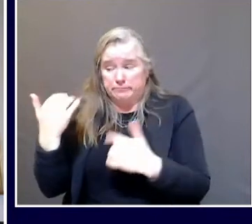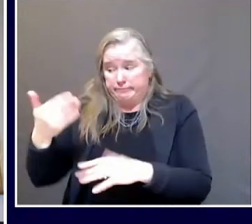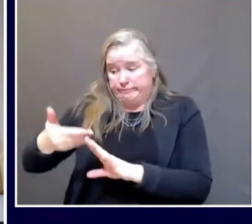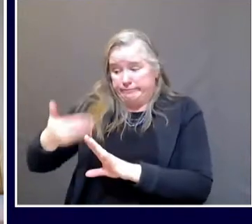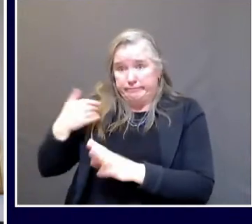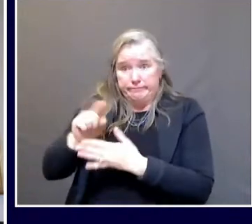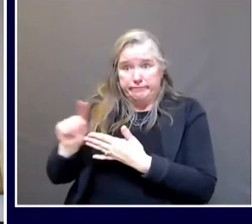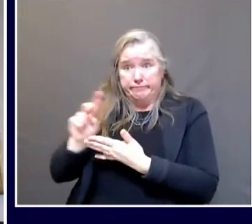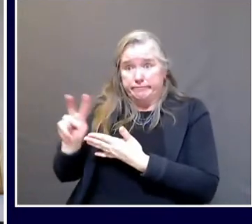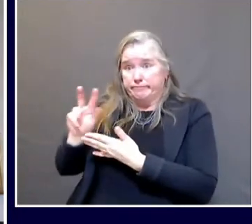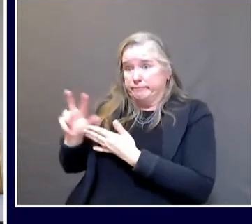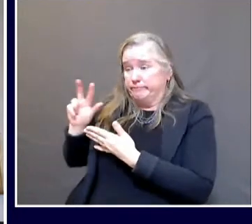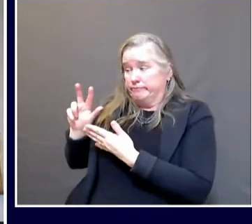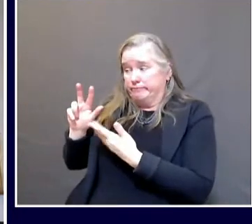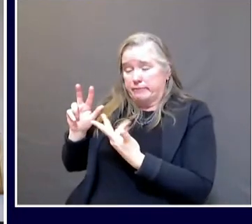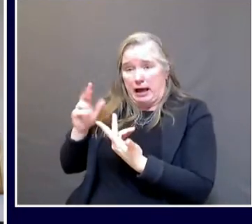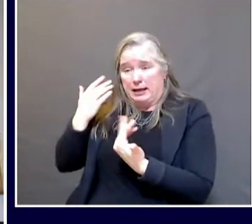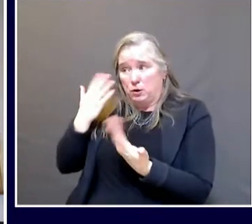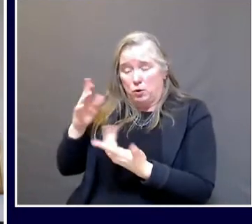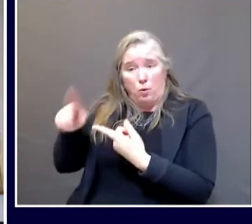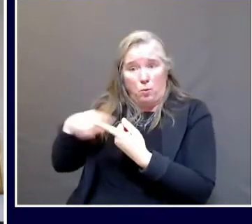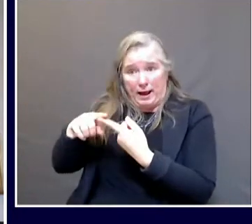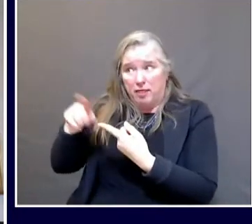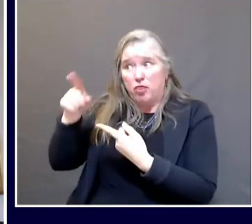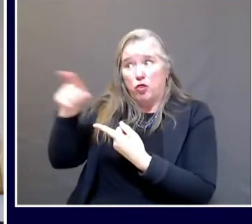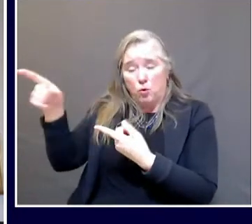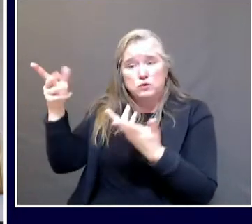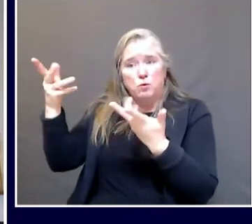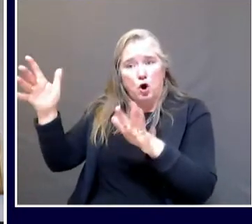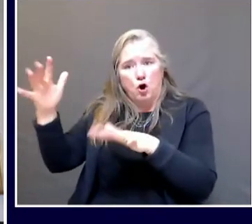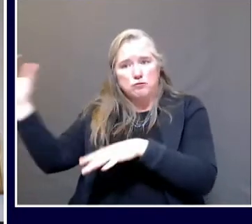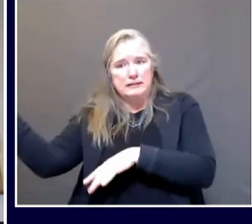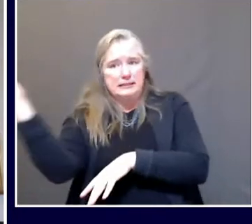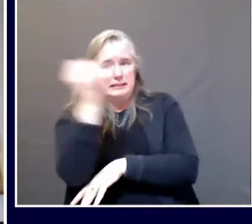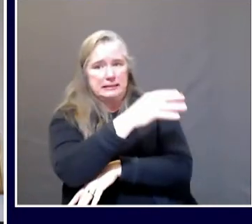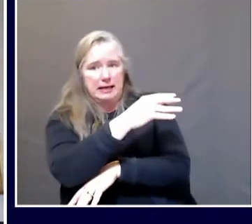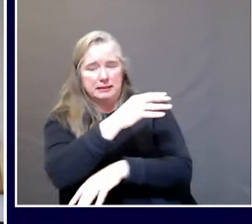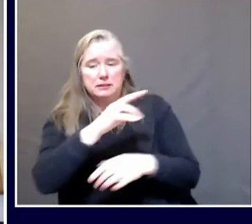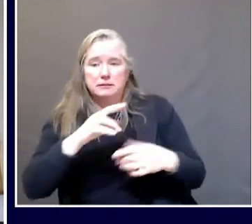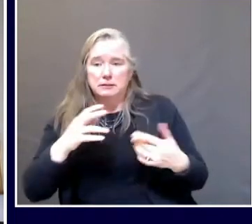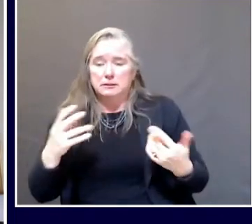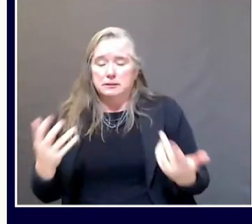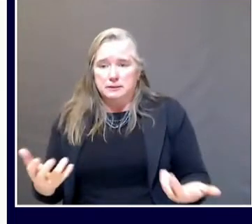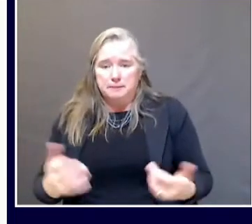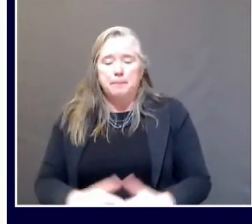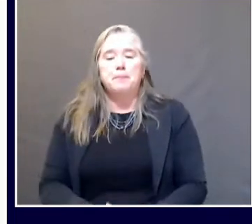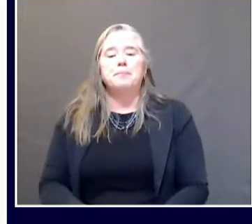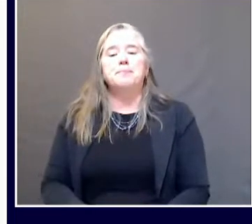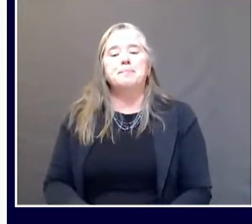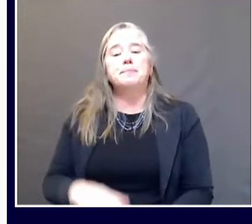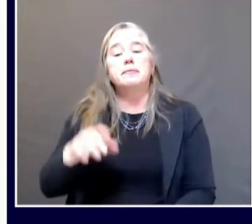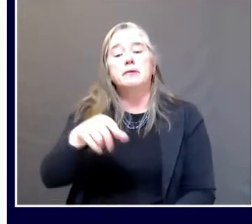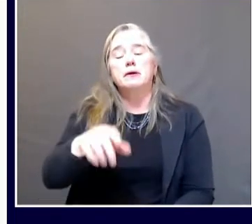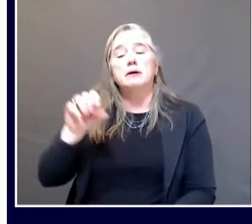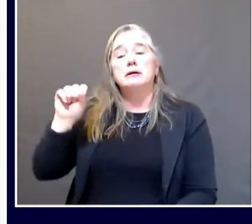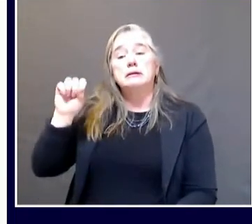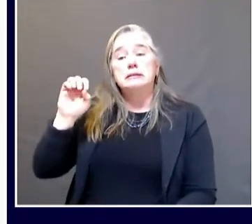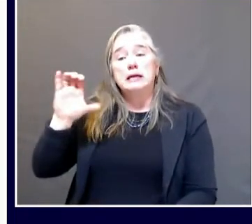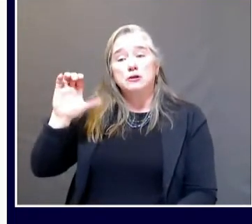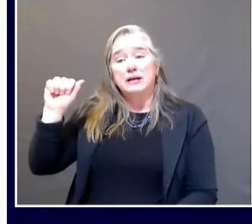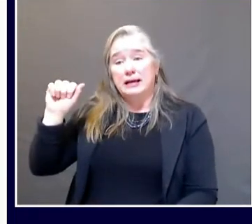days, weeks ago. I'm trying to get confirmation of that myself. Yep, and just to quote Secretary Azar, he said on